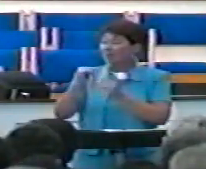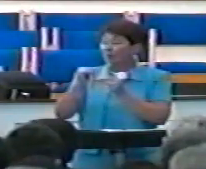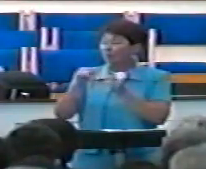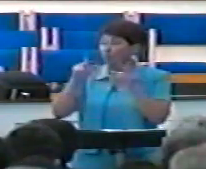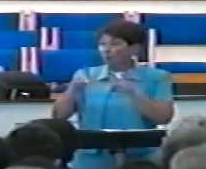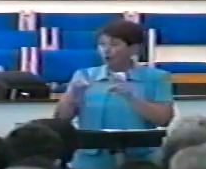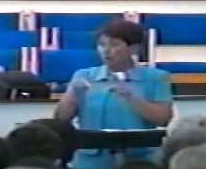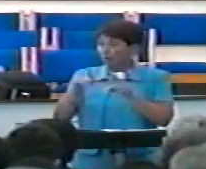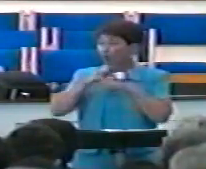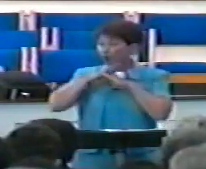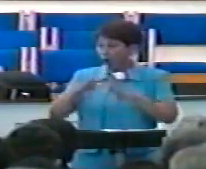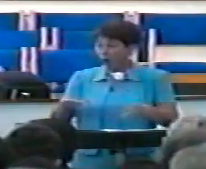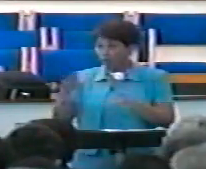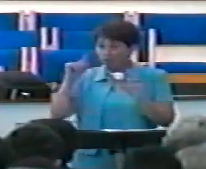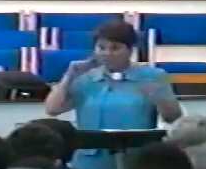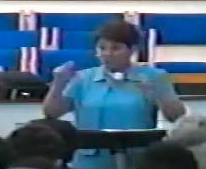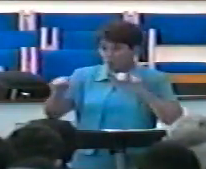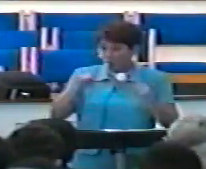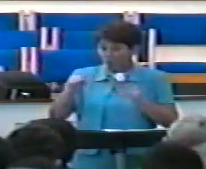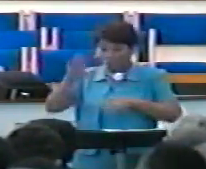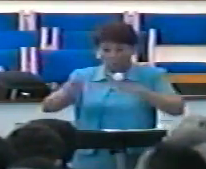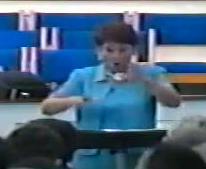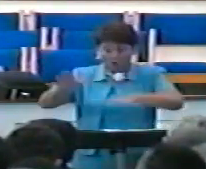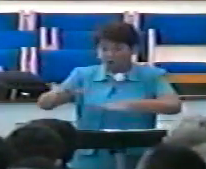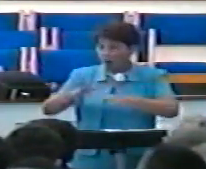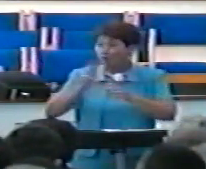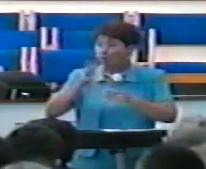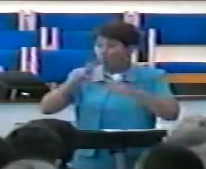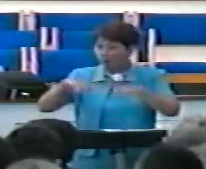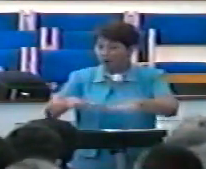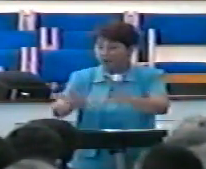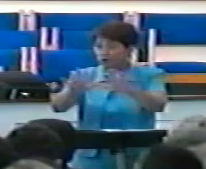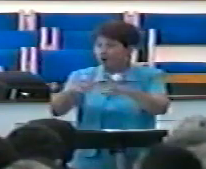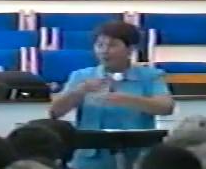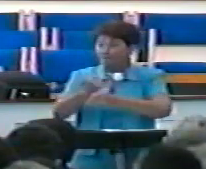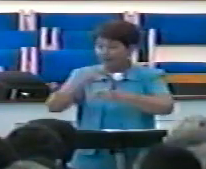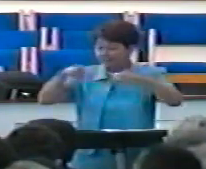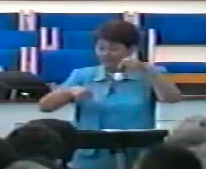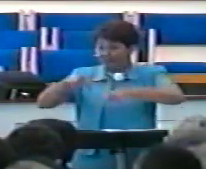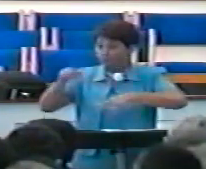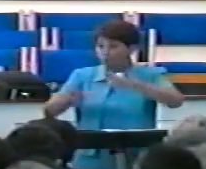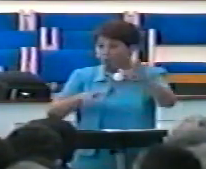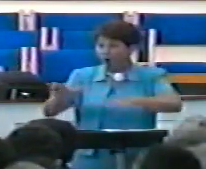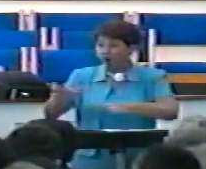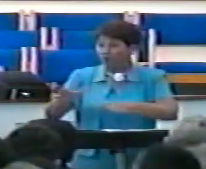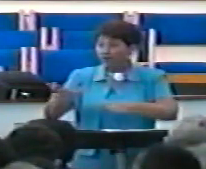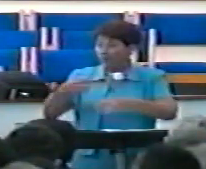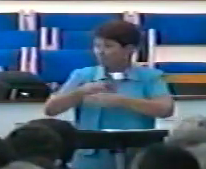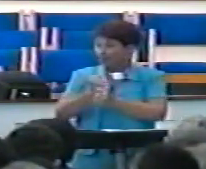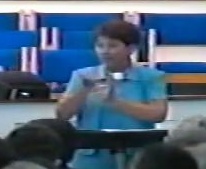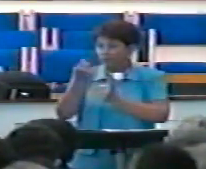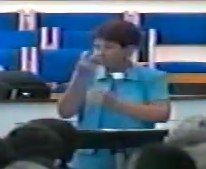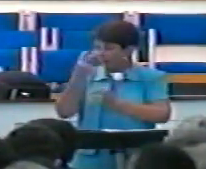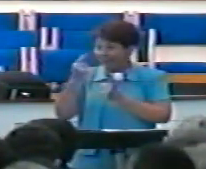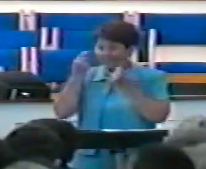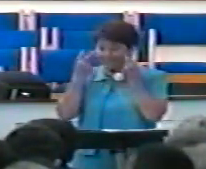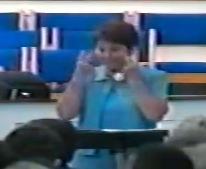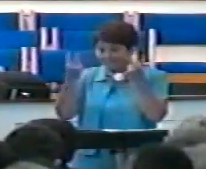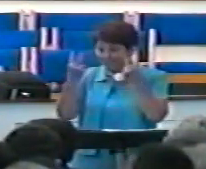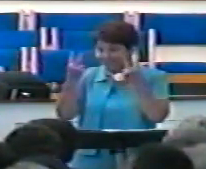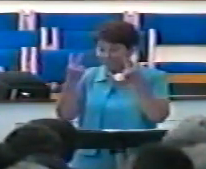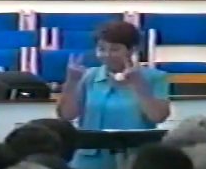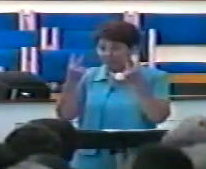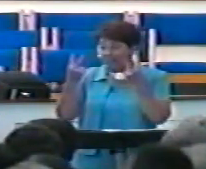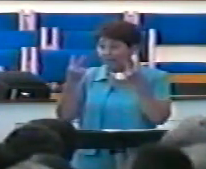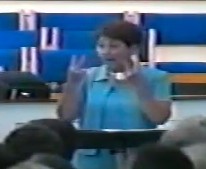on the water. He's the one that made the lame to walk. He's the one that caused the blind to see. He's the one that caused the deaf to